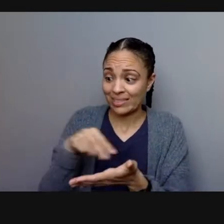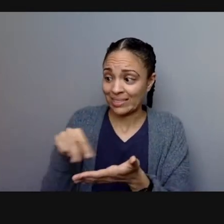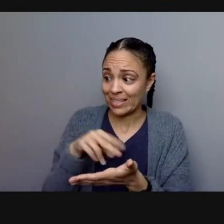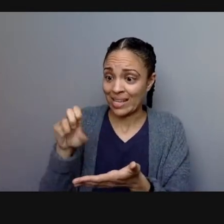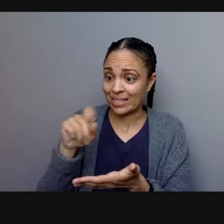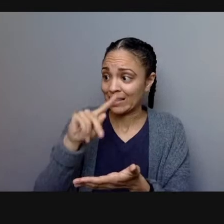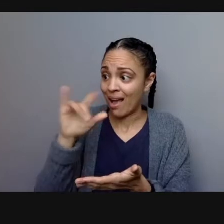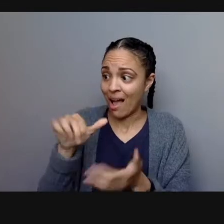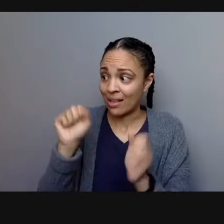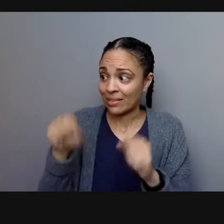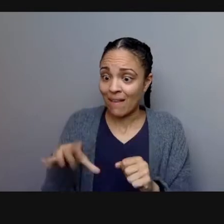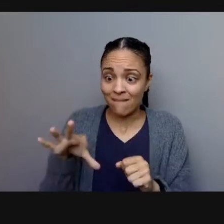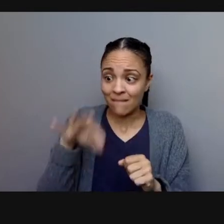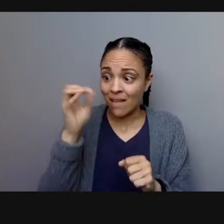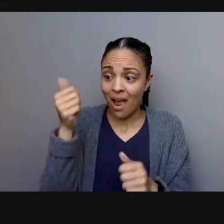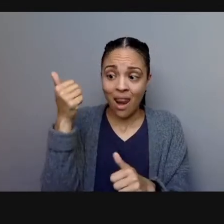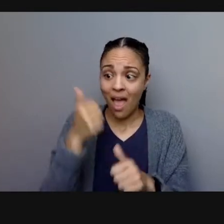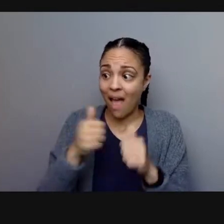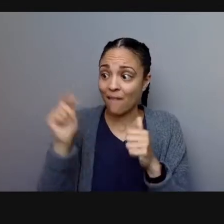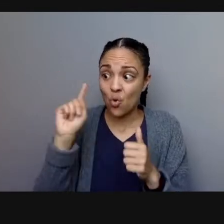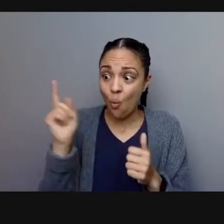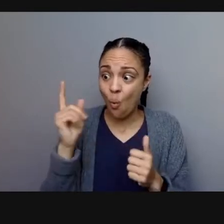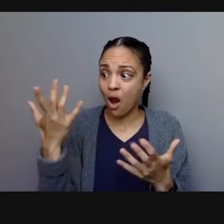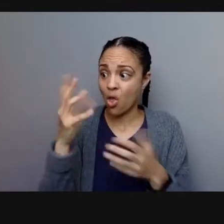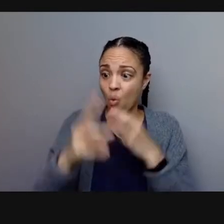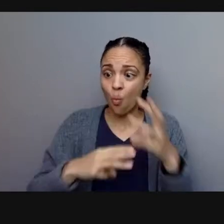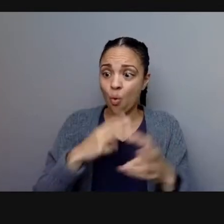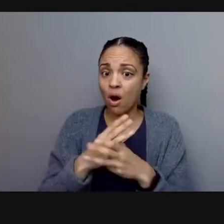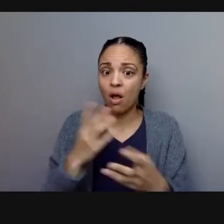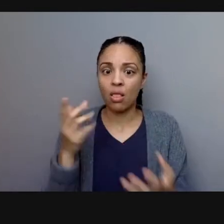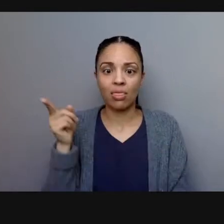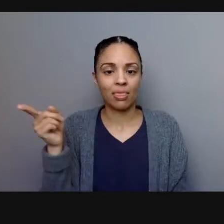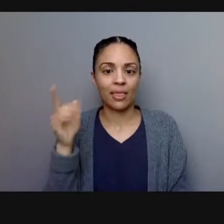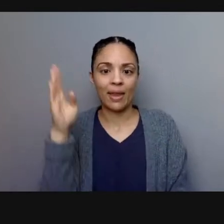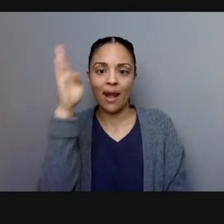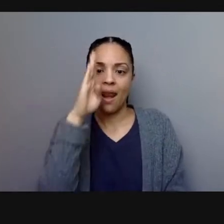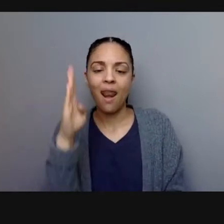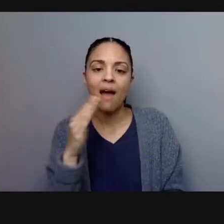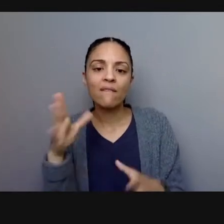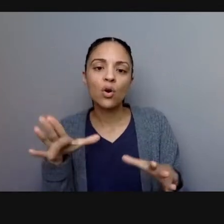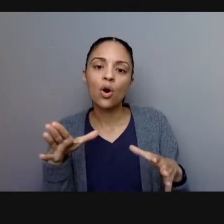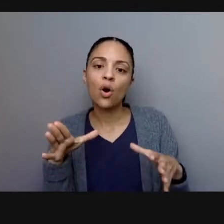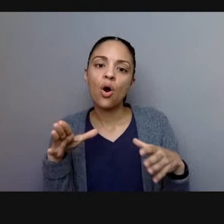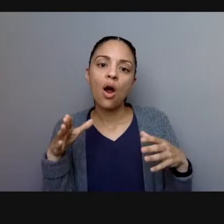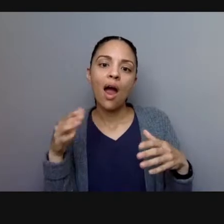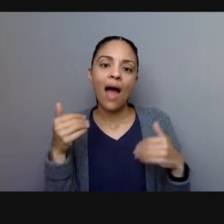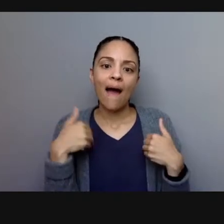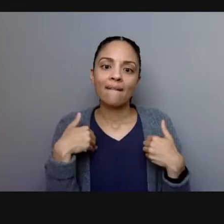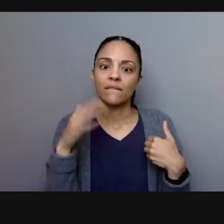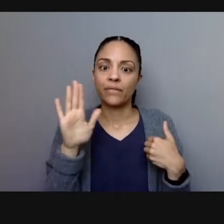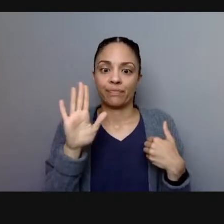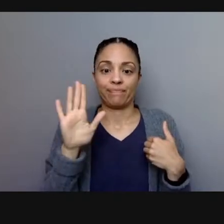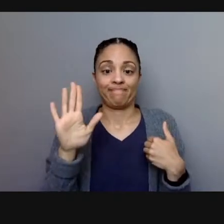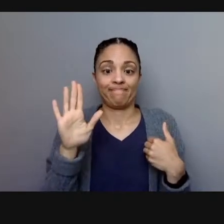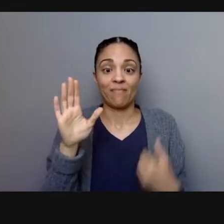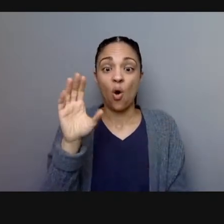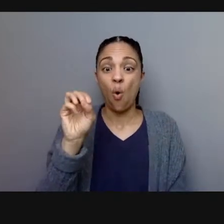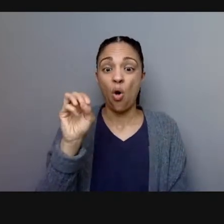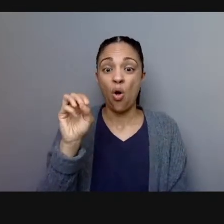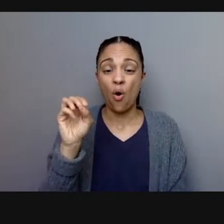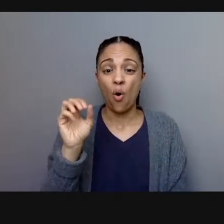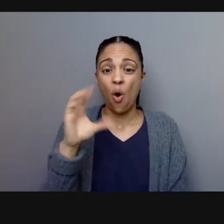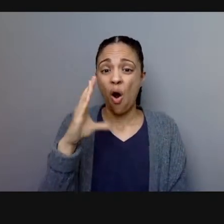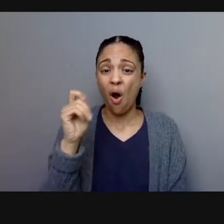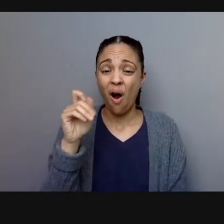never owned a new car, but yet their stuff is all over the place. So, that's what keeps my fire